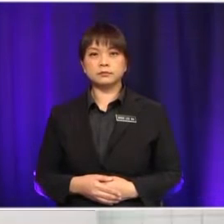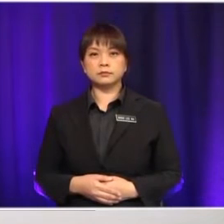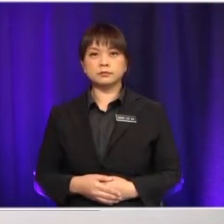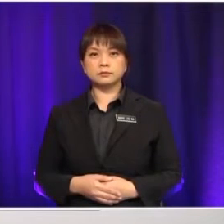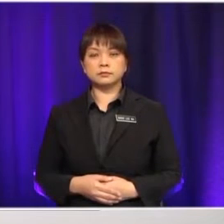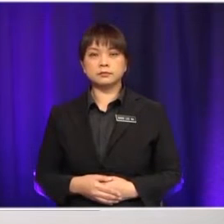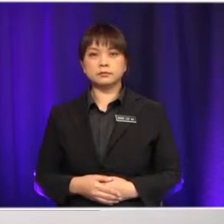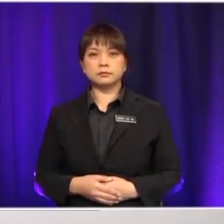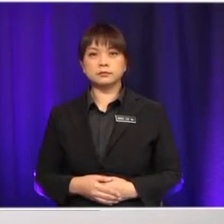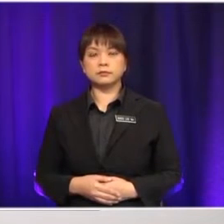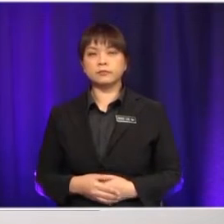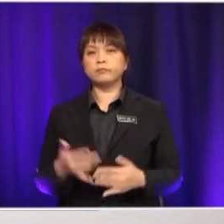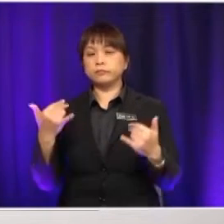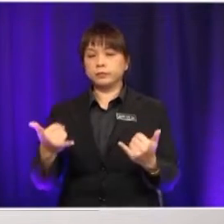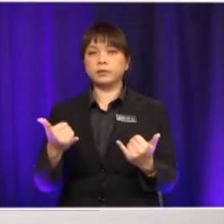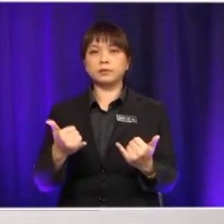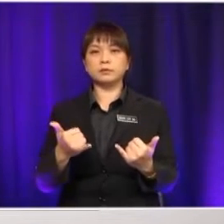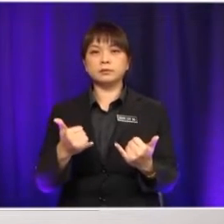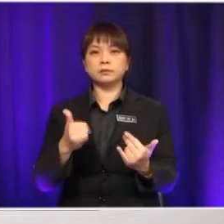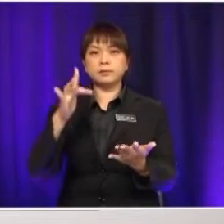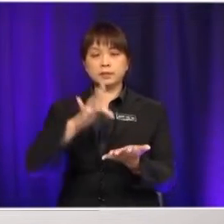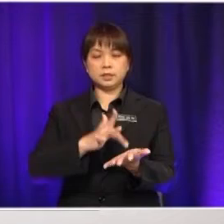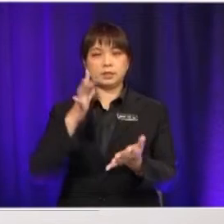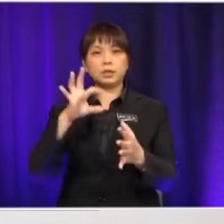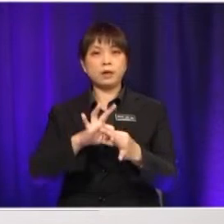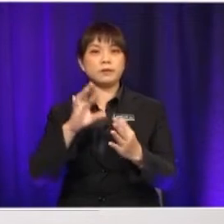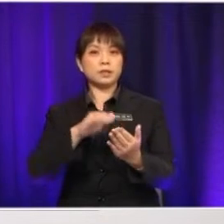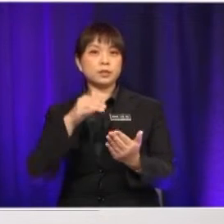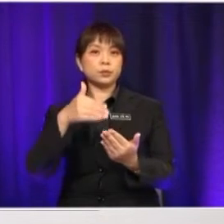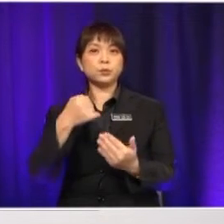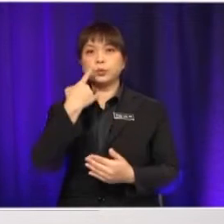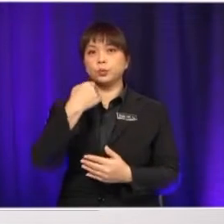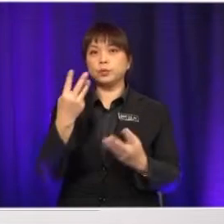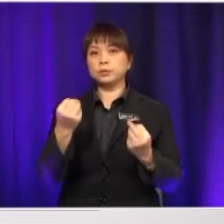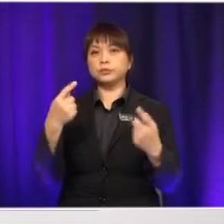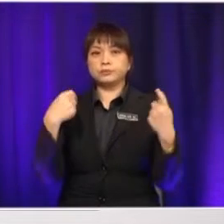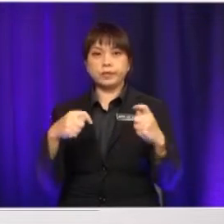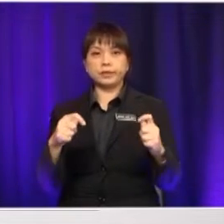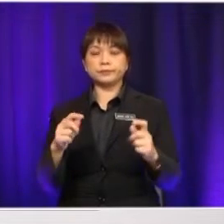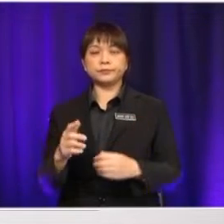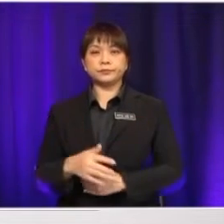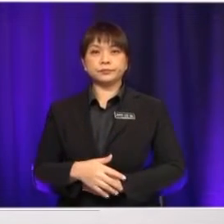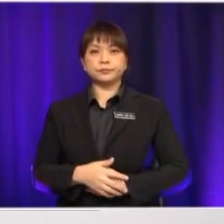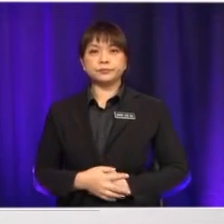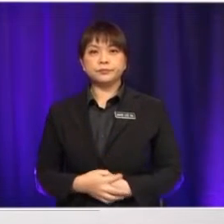advantages of a laptop, right? Okay, so anyone would like to try on this? Okay, Wen